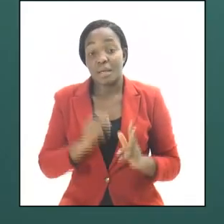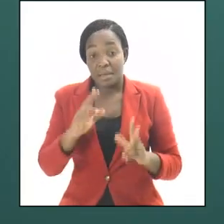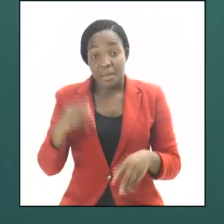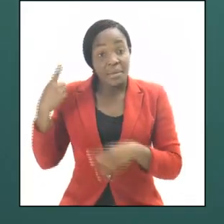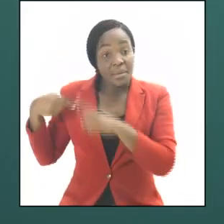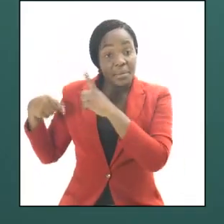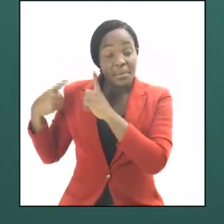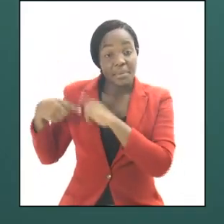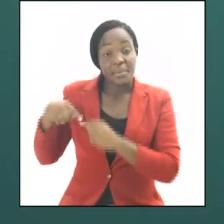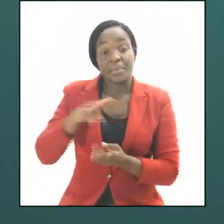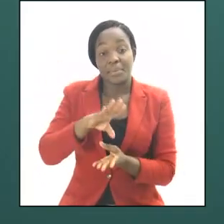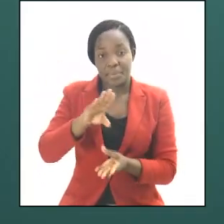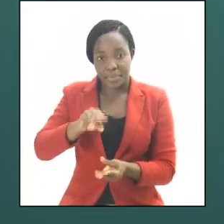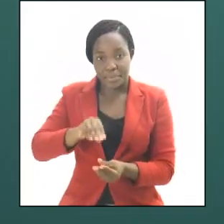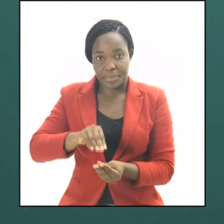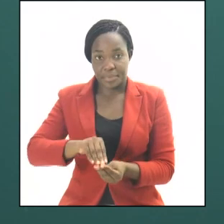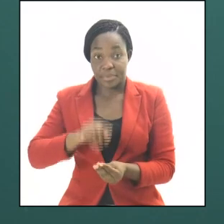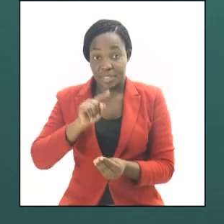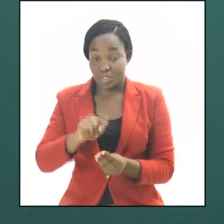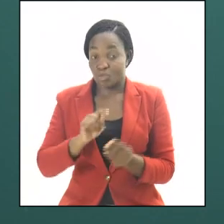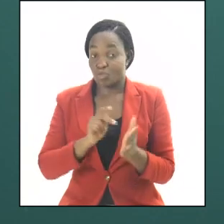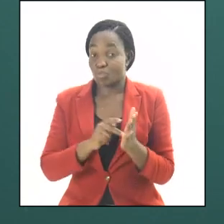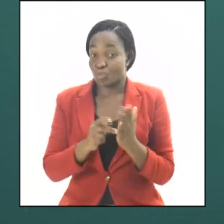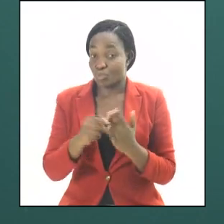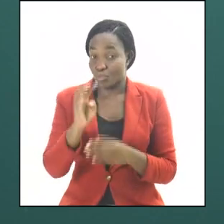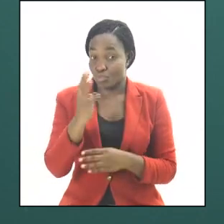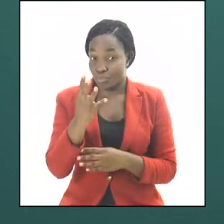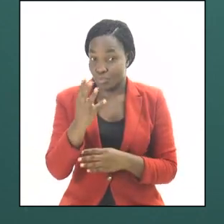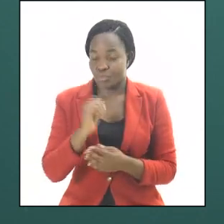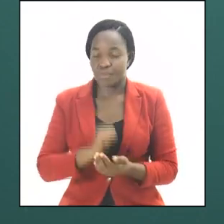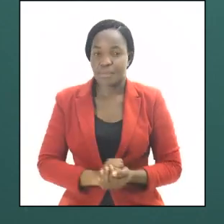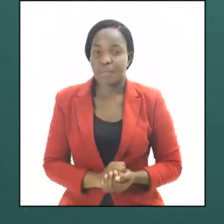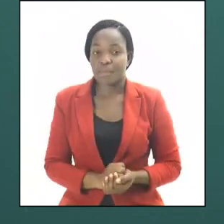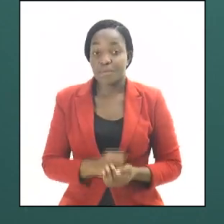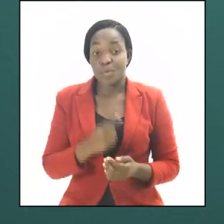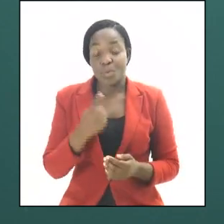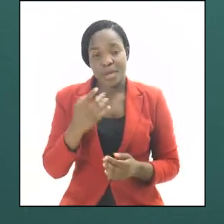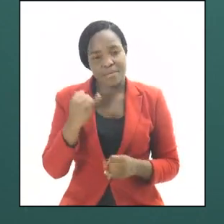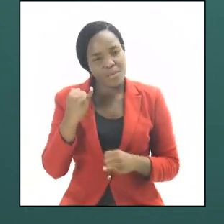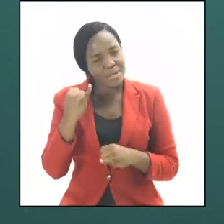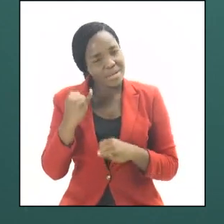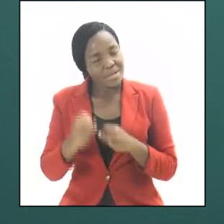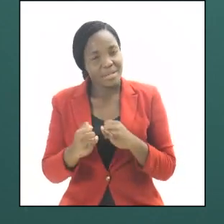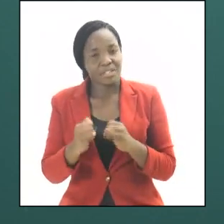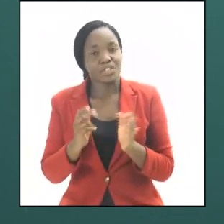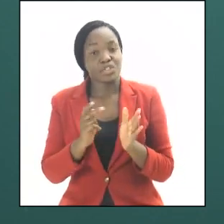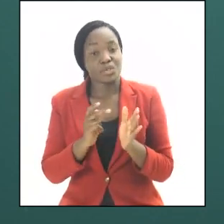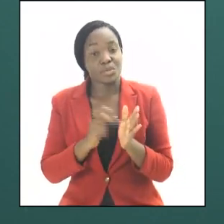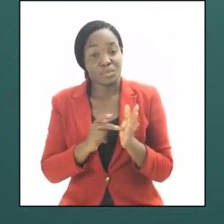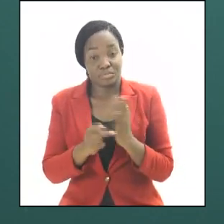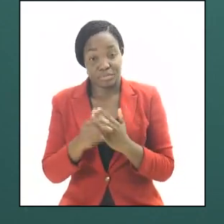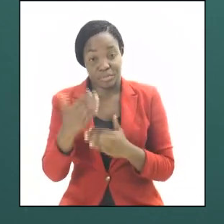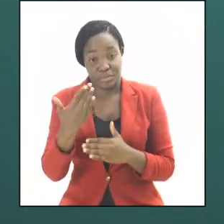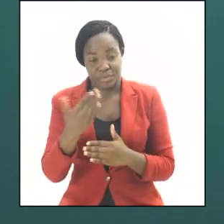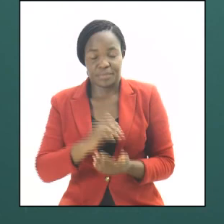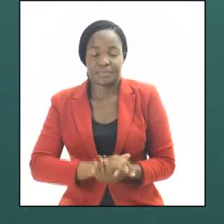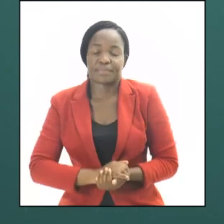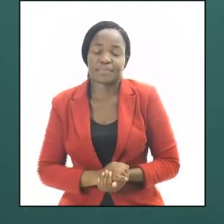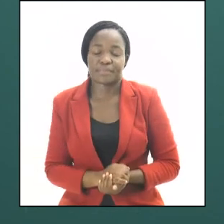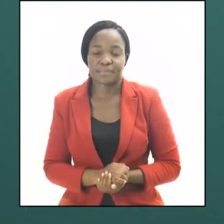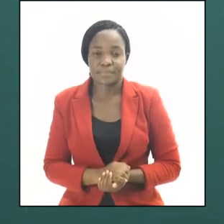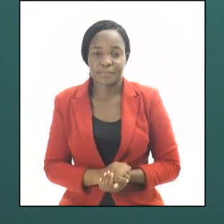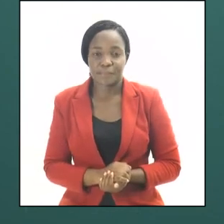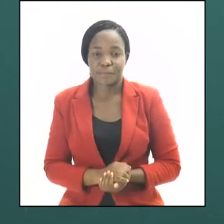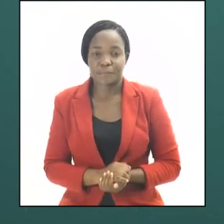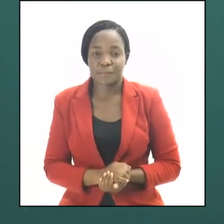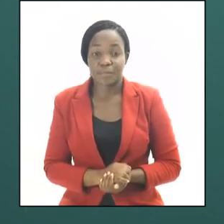Viewers, this was lesson 4, which means we have only one more lesson on mensuration.